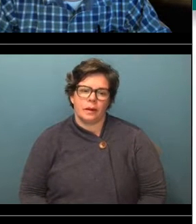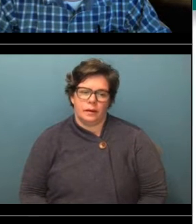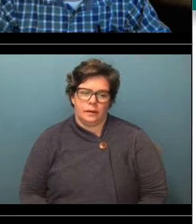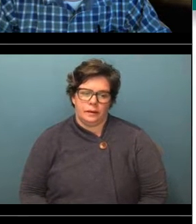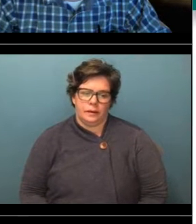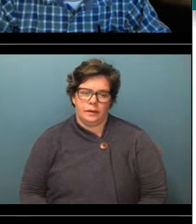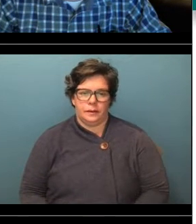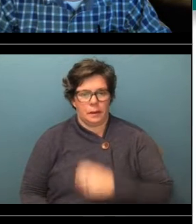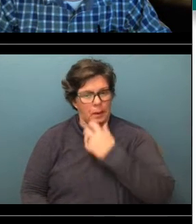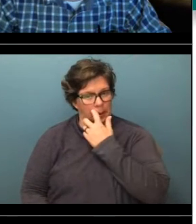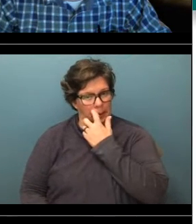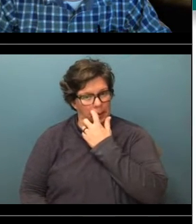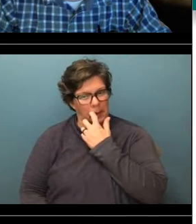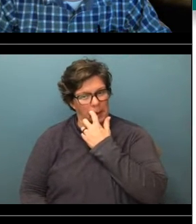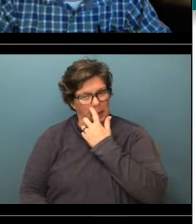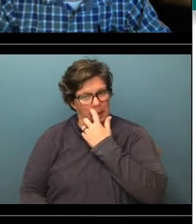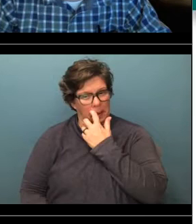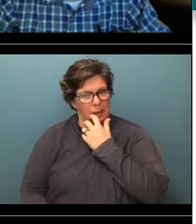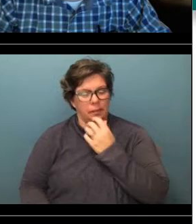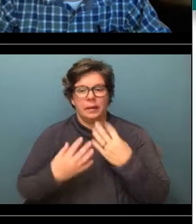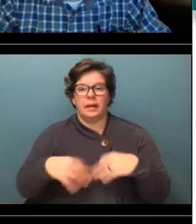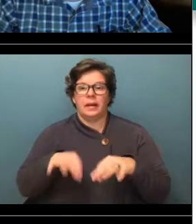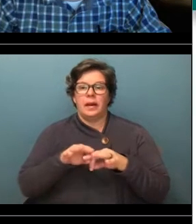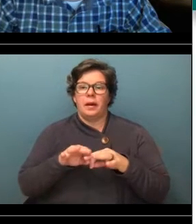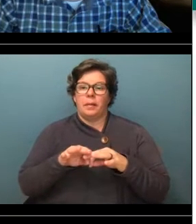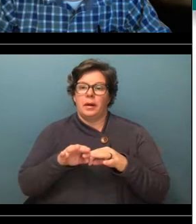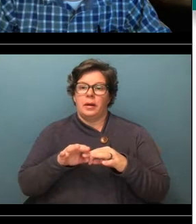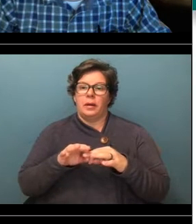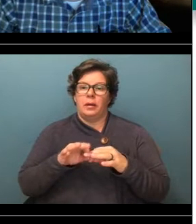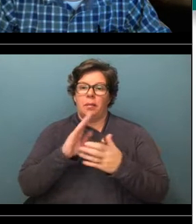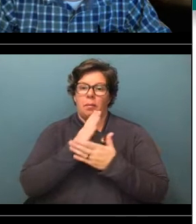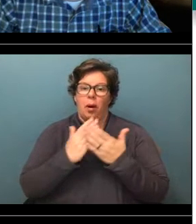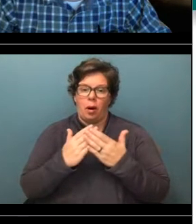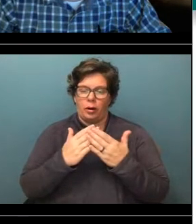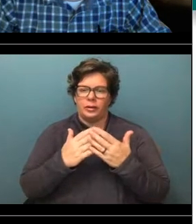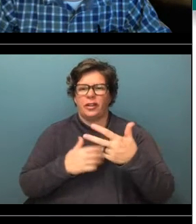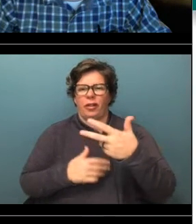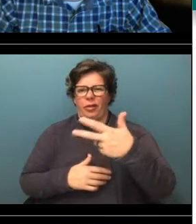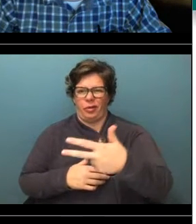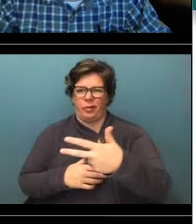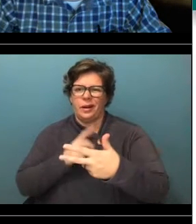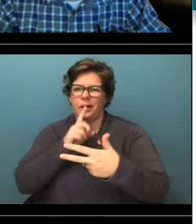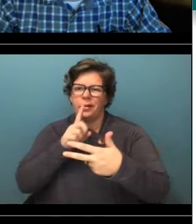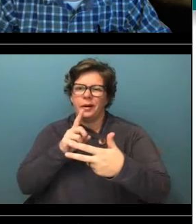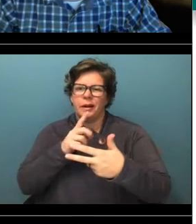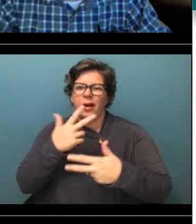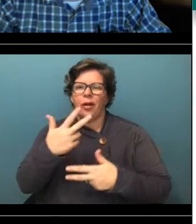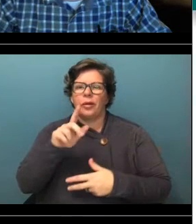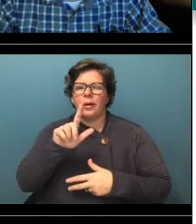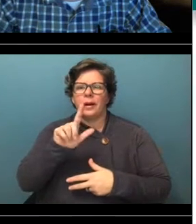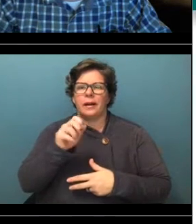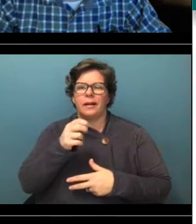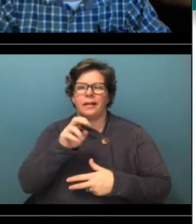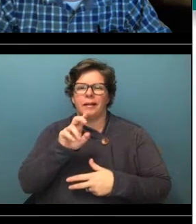All right, essential elements. There are 3 essential elements. I kind of think of it like a 3-legged